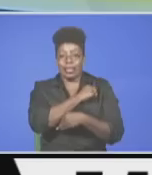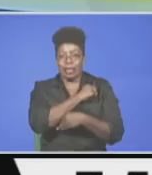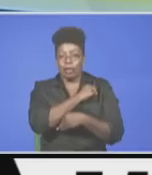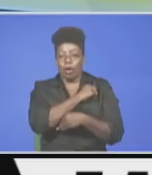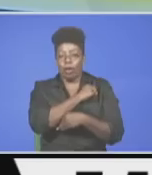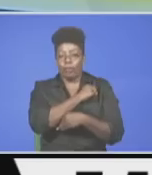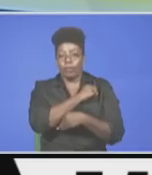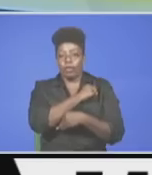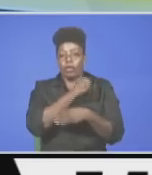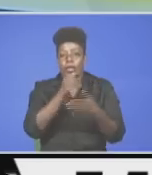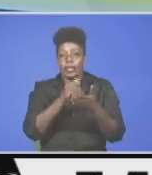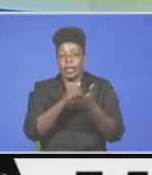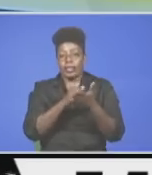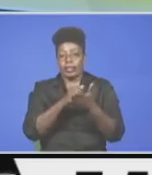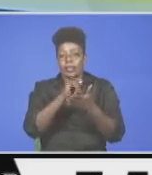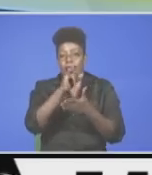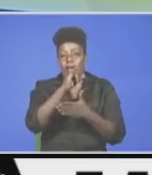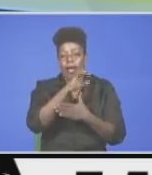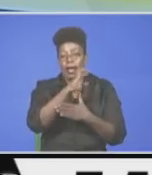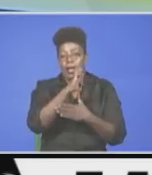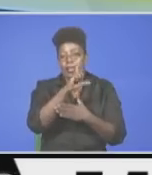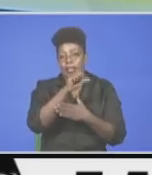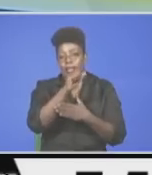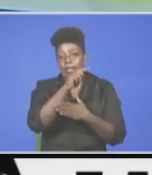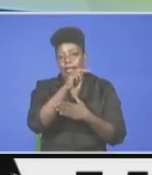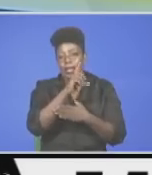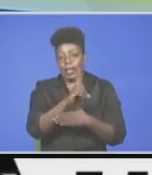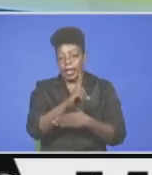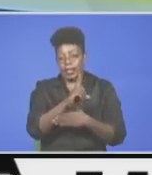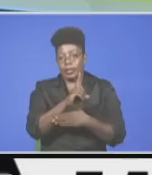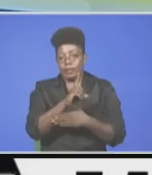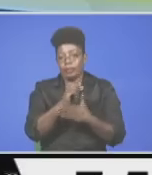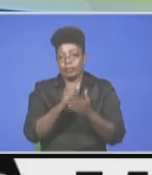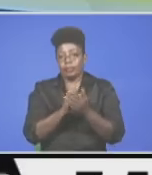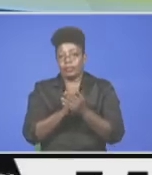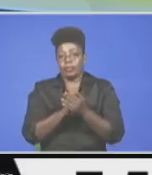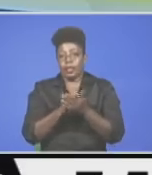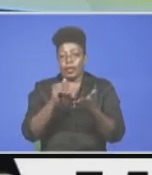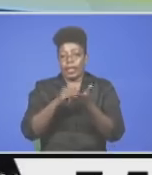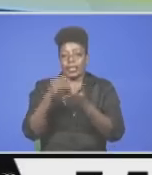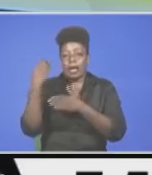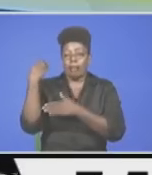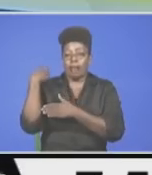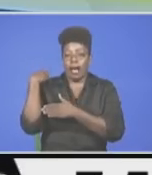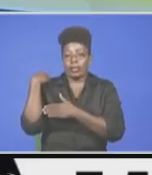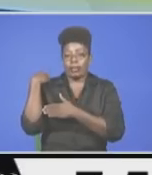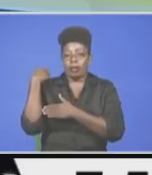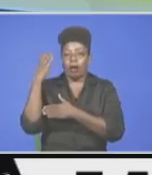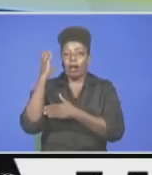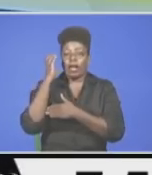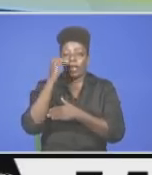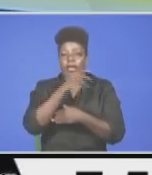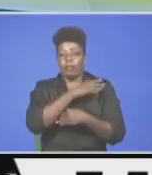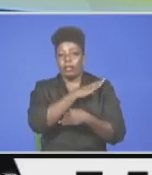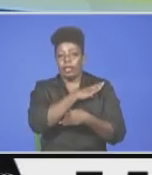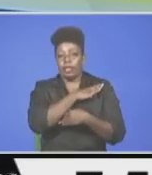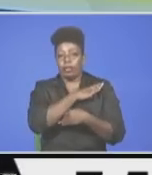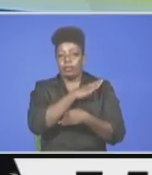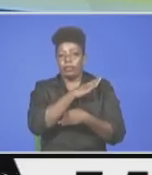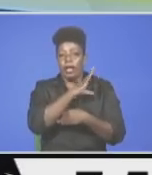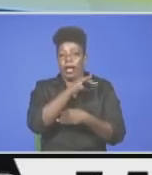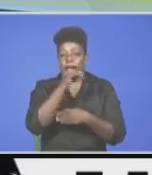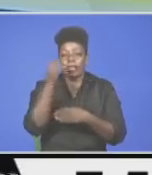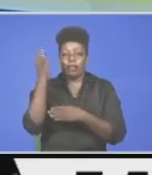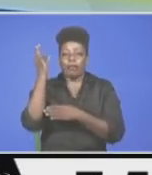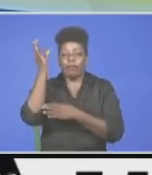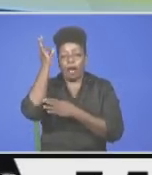was shut out against Iceland. The open team of FIDE Master Cecil Monker, World Candidate Master Carolina Polina, Chappelle Williams, and